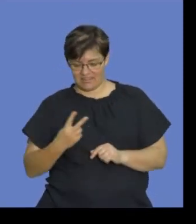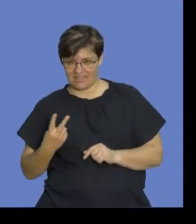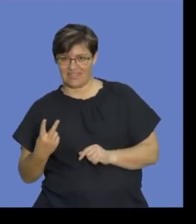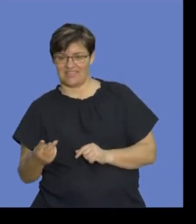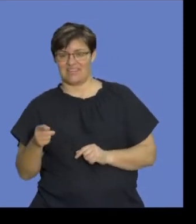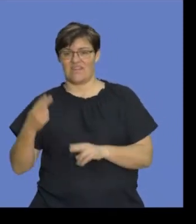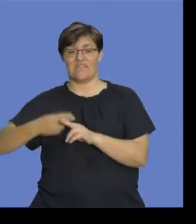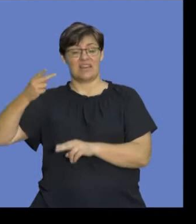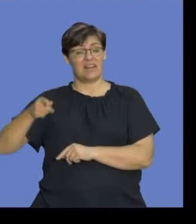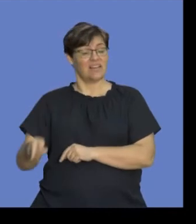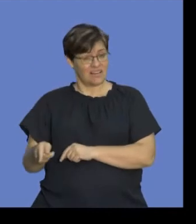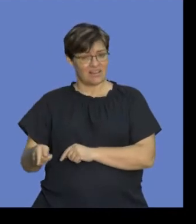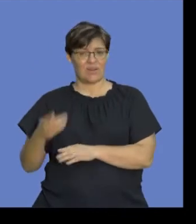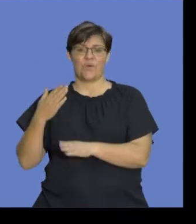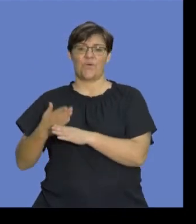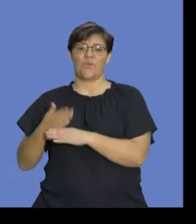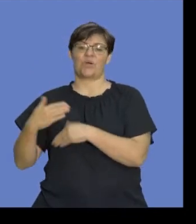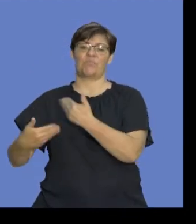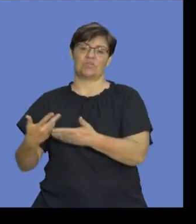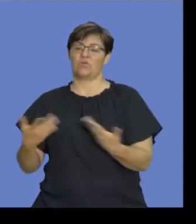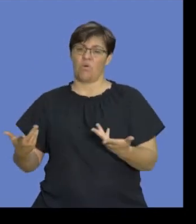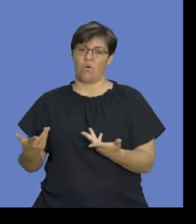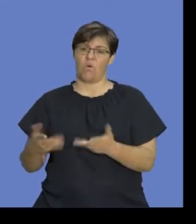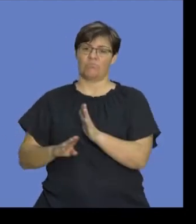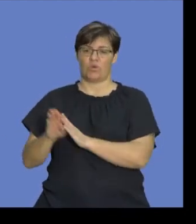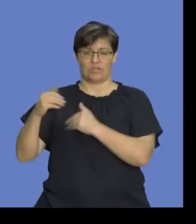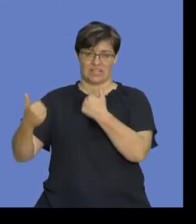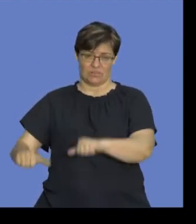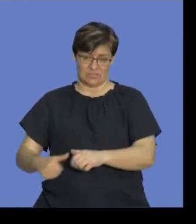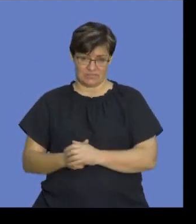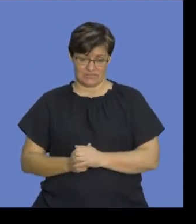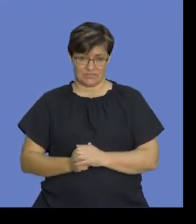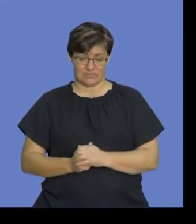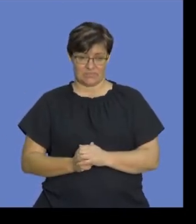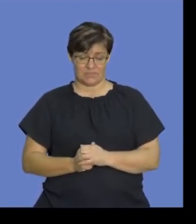your work in process or work in progress account. Okay.